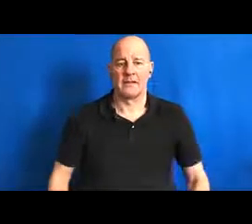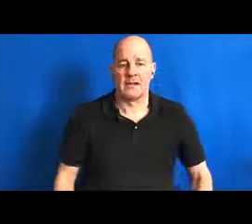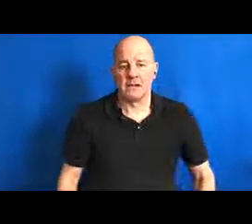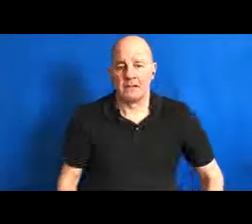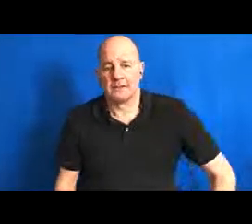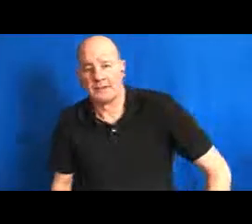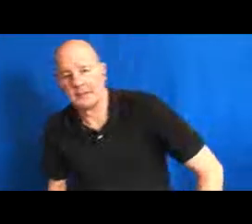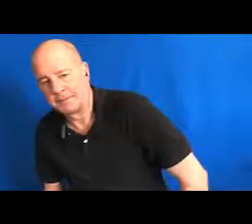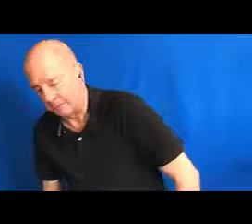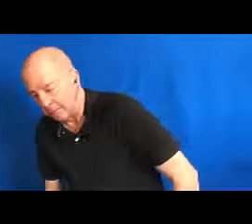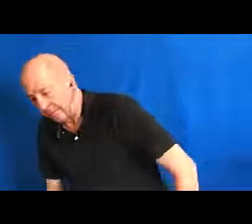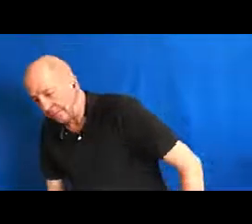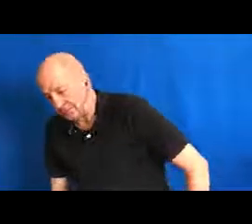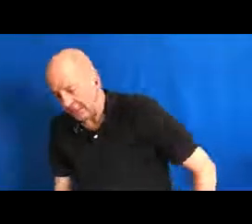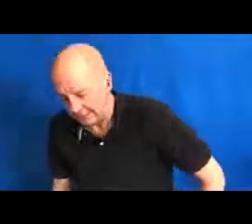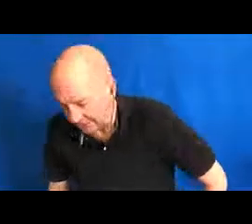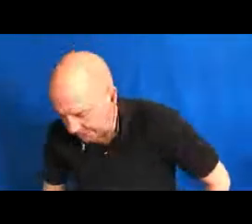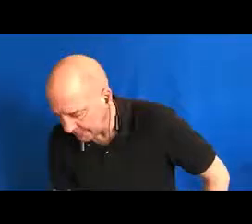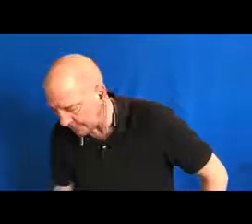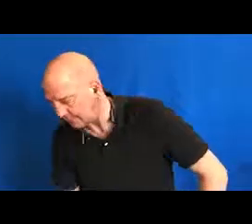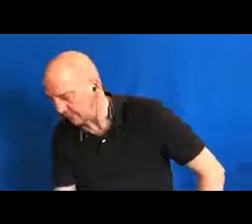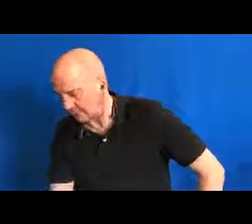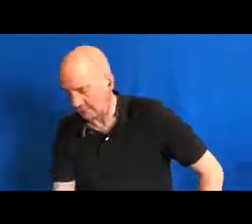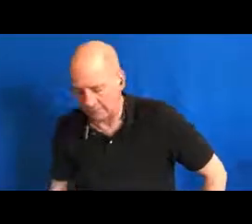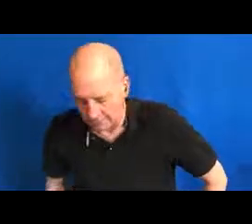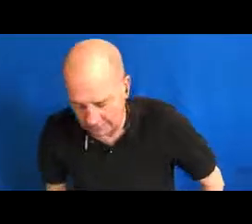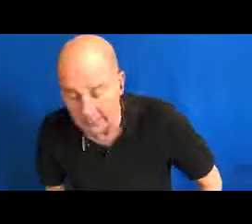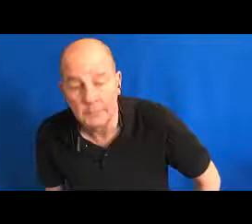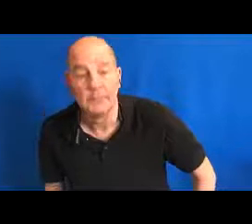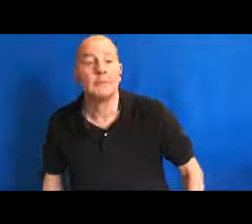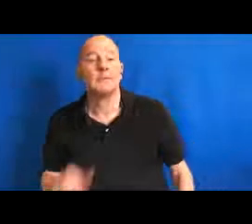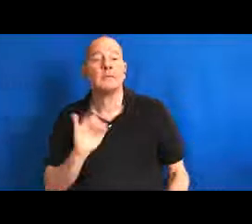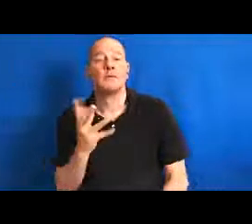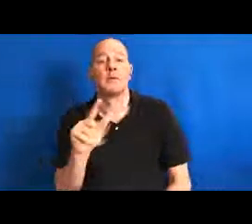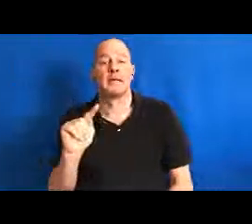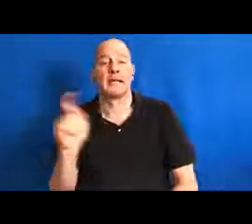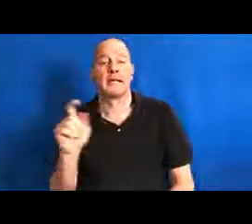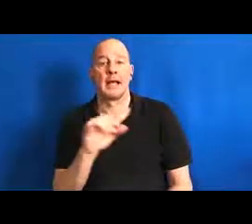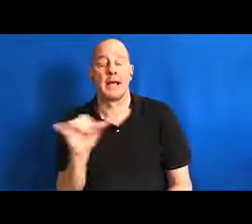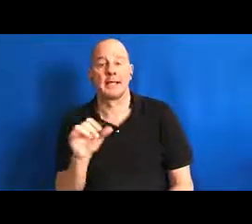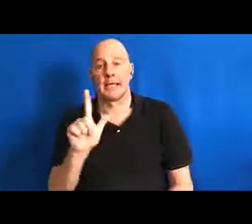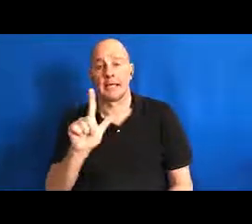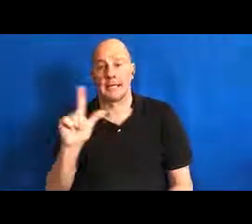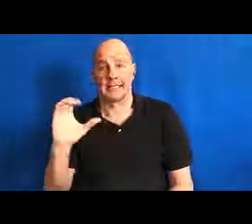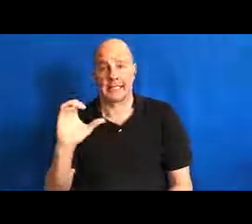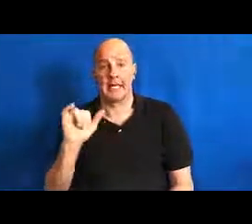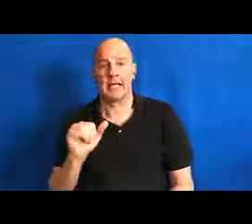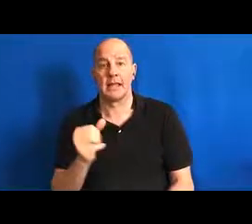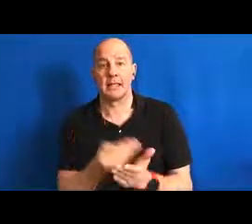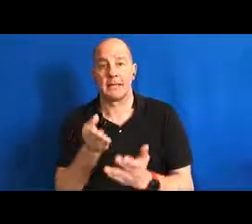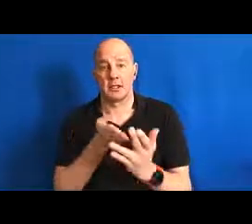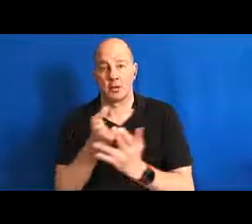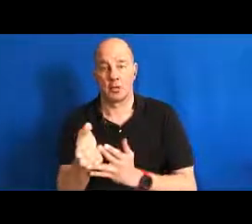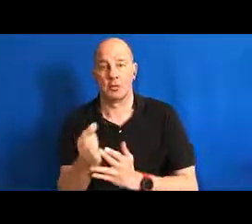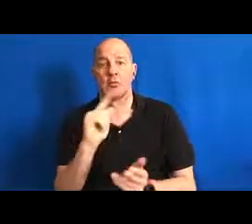Okay, so for LLCs, if you elect to be taxed as an LLC, that's pass through. In addition to paying like